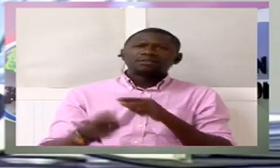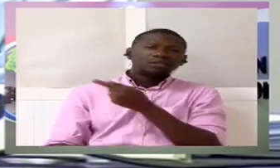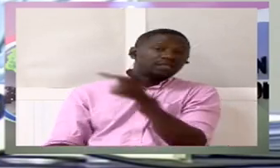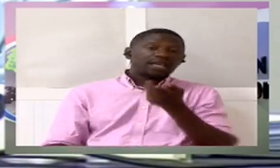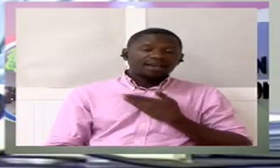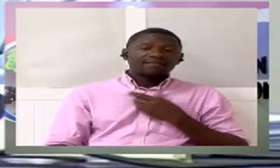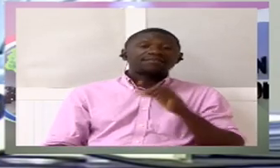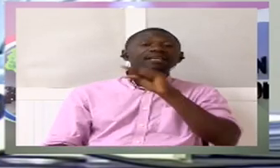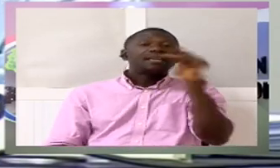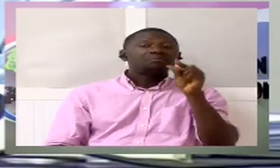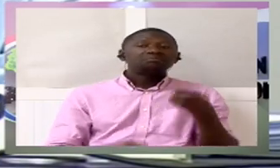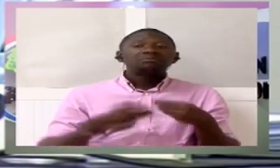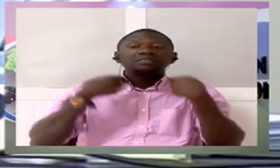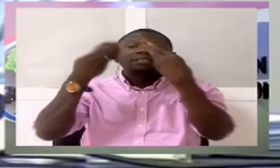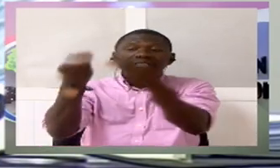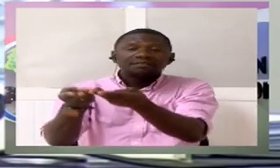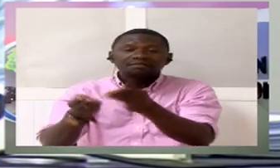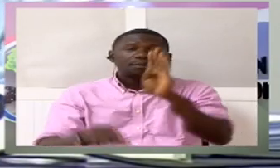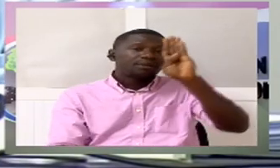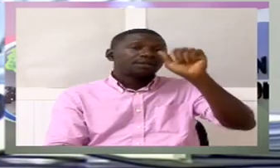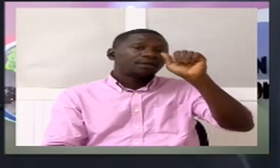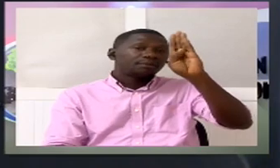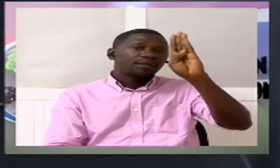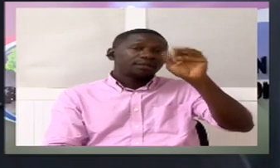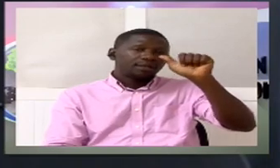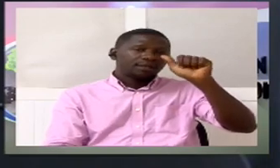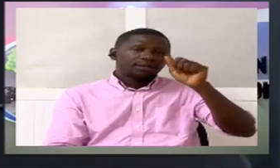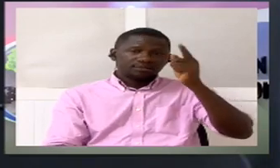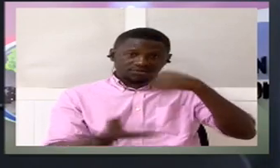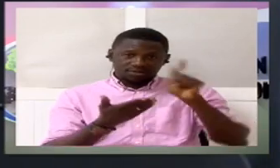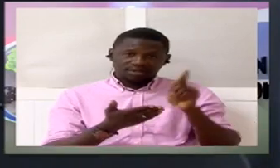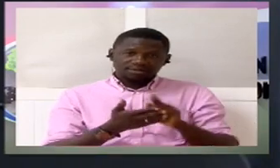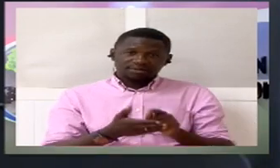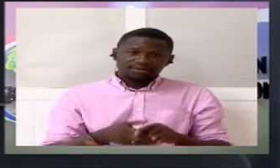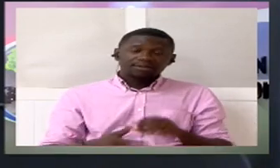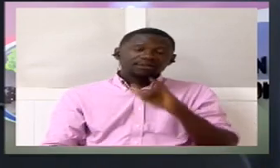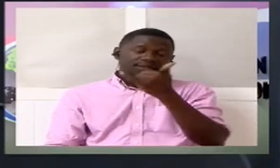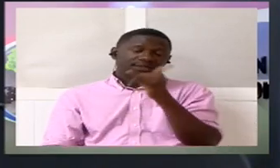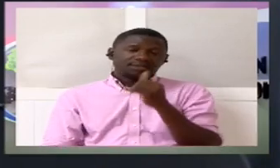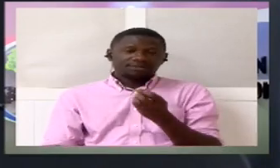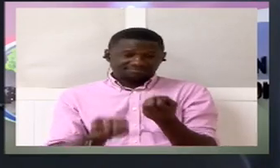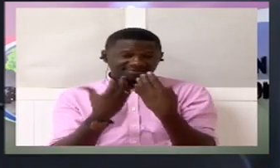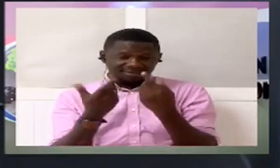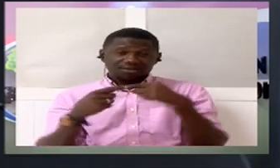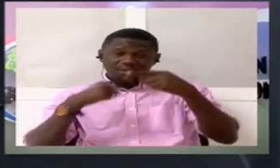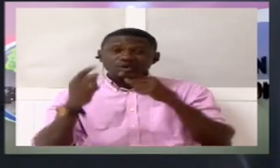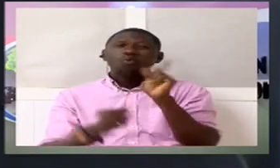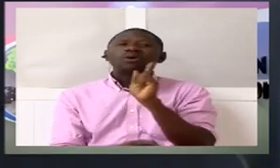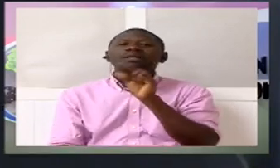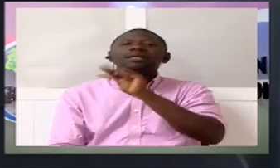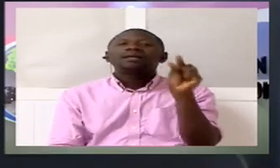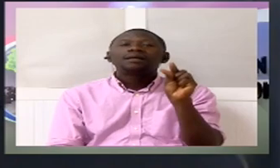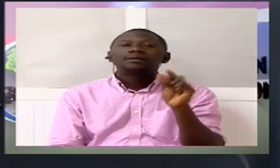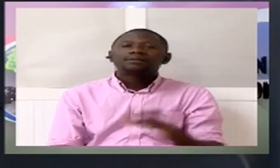they? Anufang fwe toso toi ka kumandi numena. Yes, could you tell us about it? Poisi ofonye bang